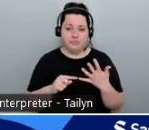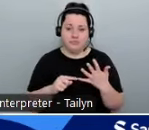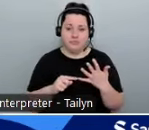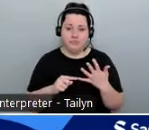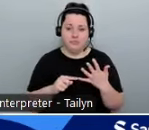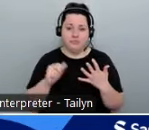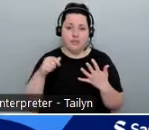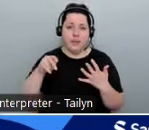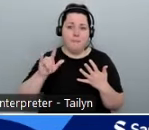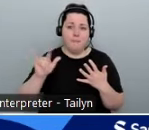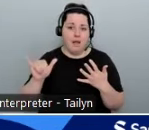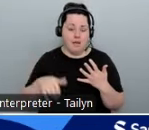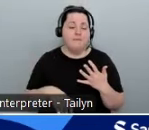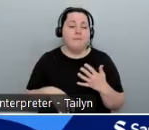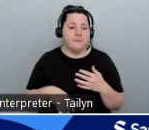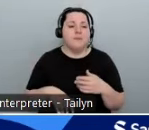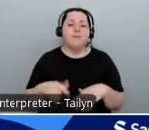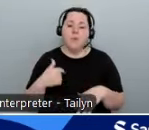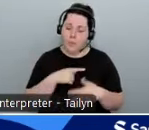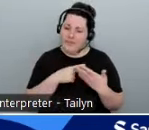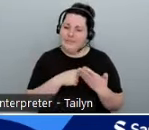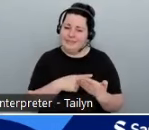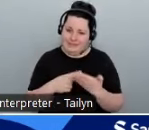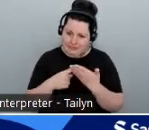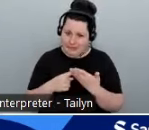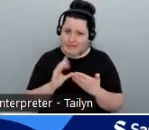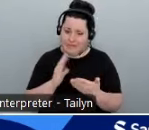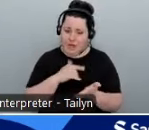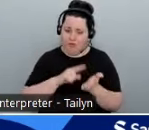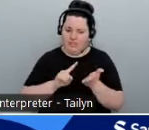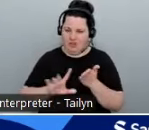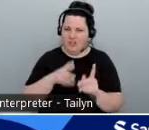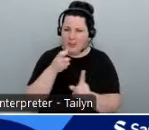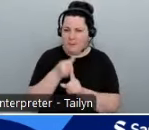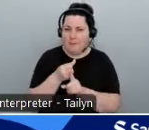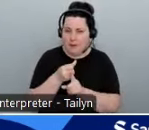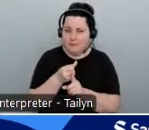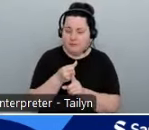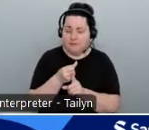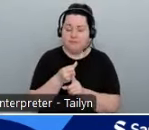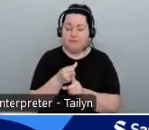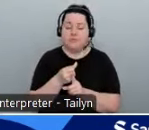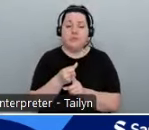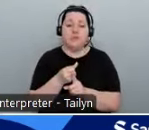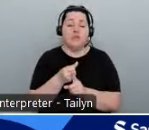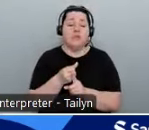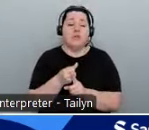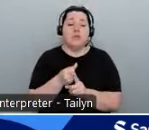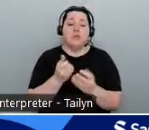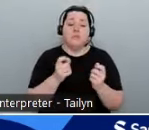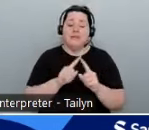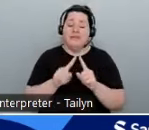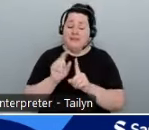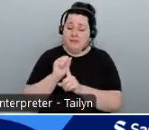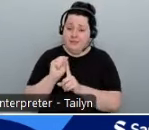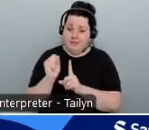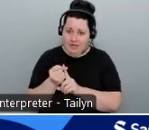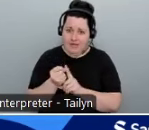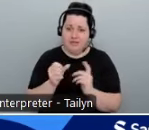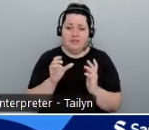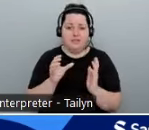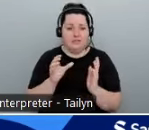So we talk a lot about the impact of our research. In many settings, this is something that is